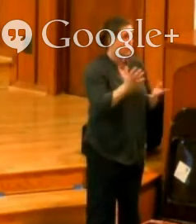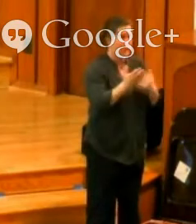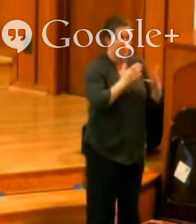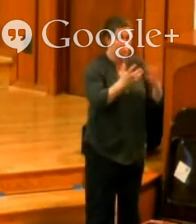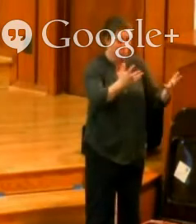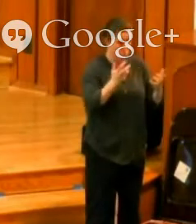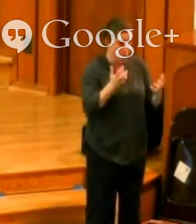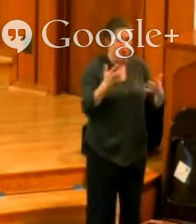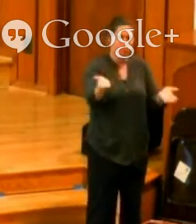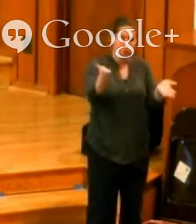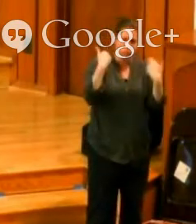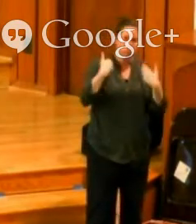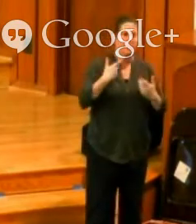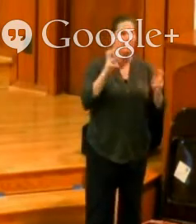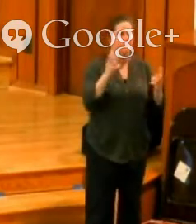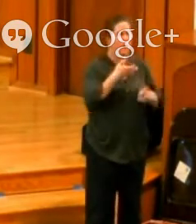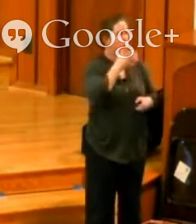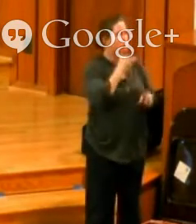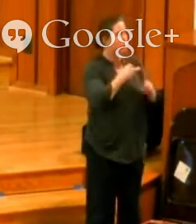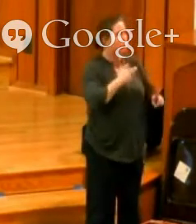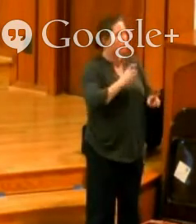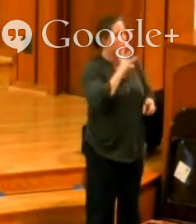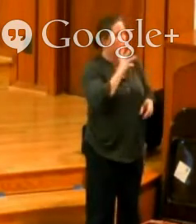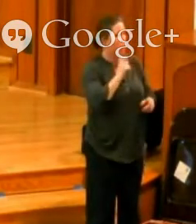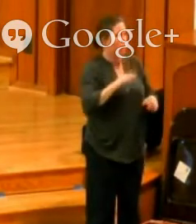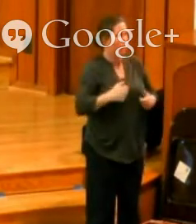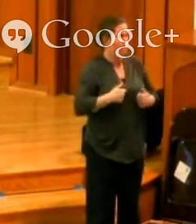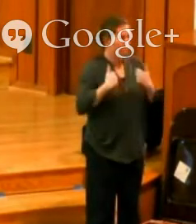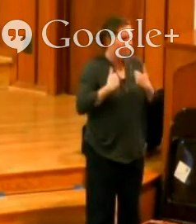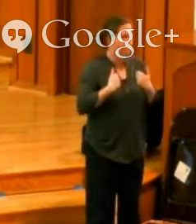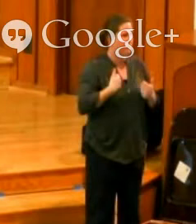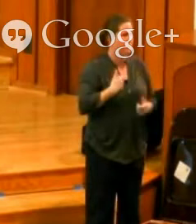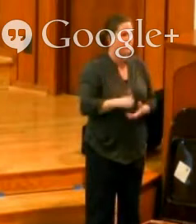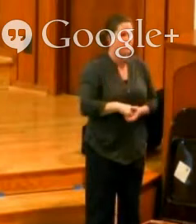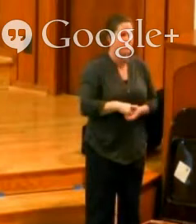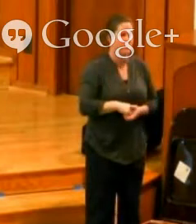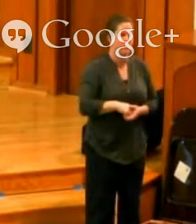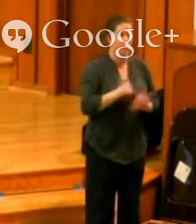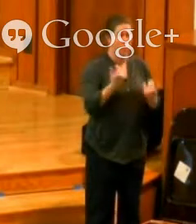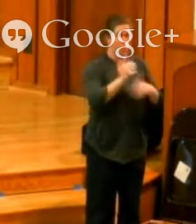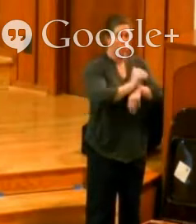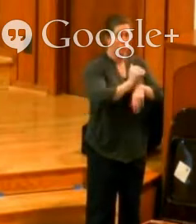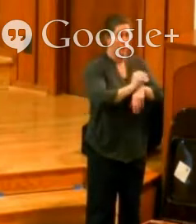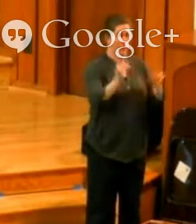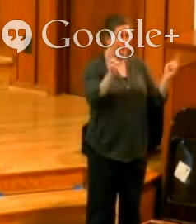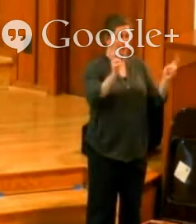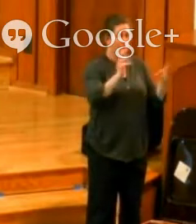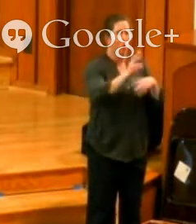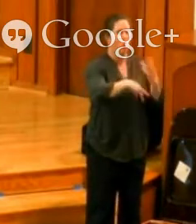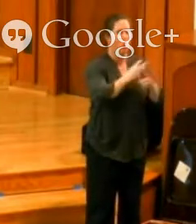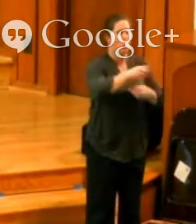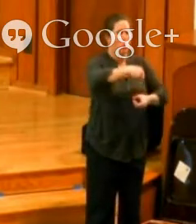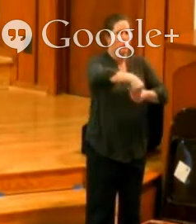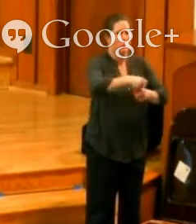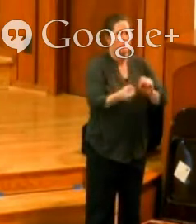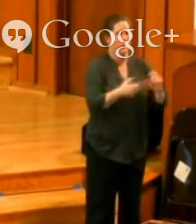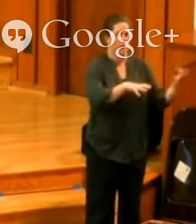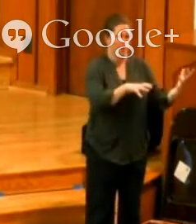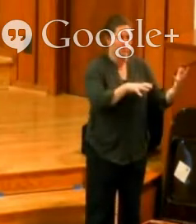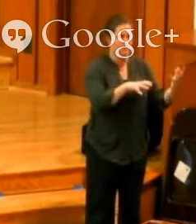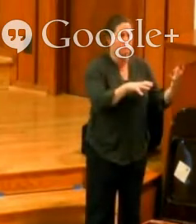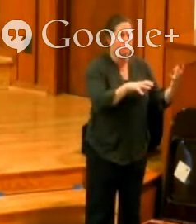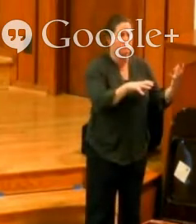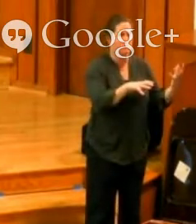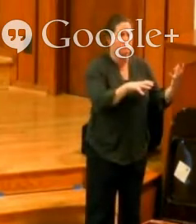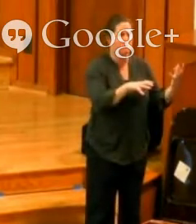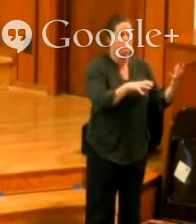and drink from the water of life that we're discovering in this Word of God. Tonight we're talking about the world in chaos, and we're talking about